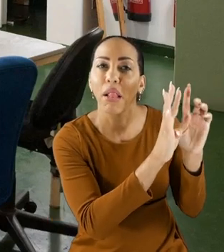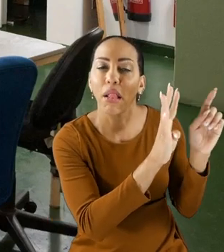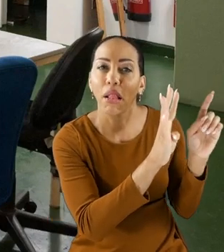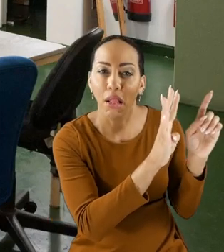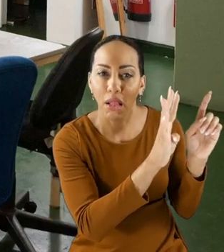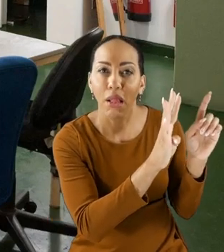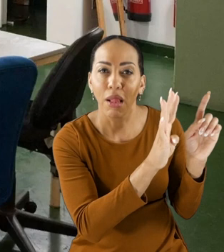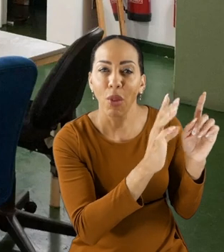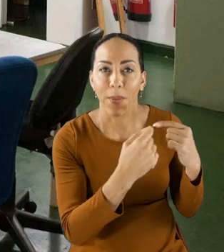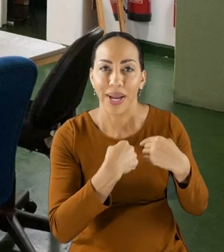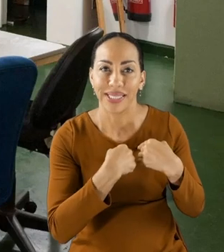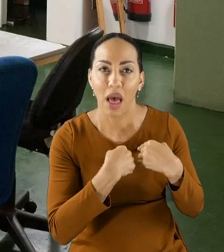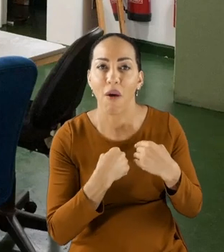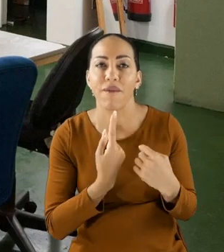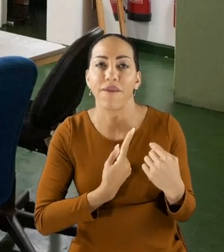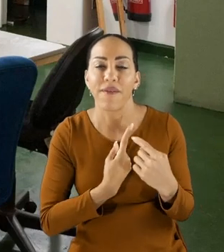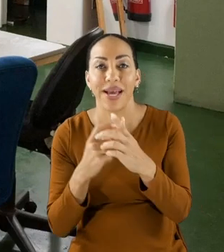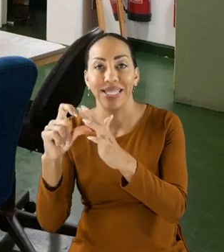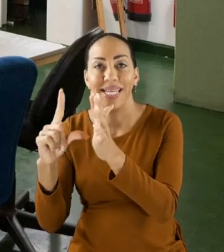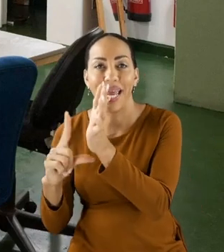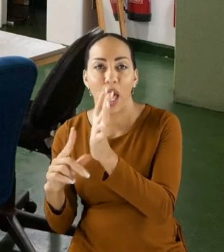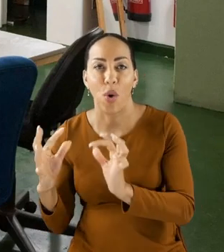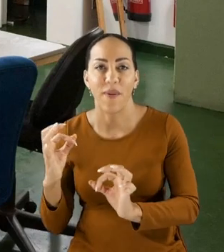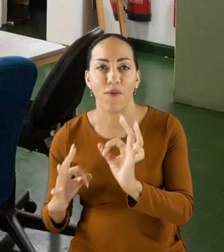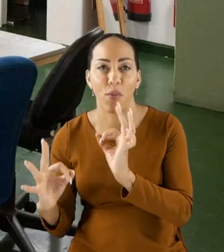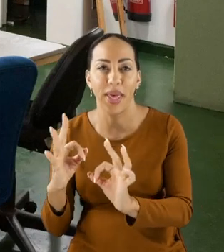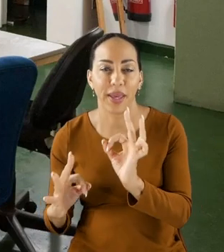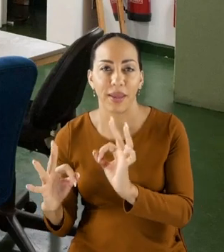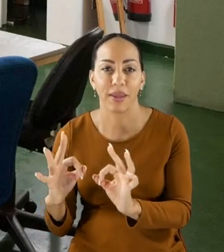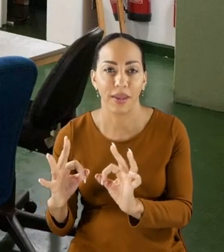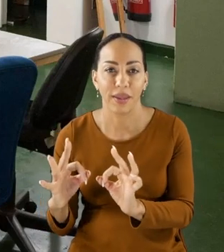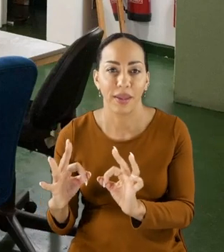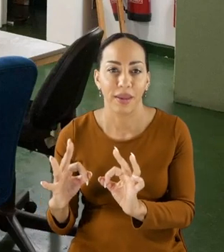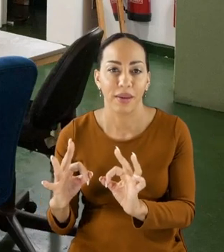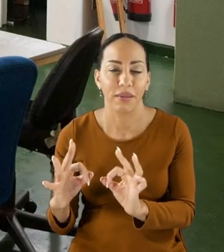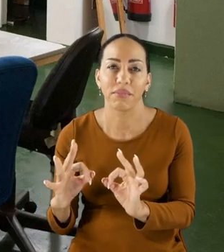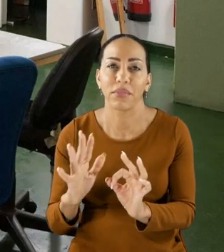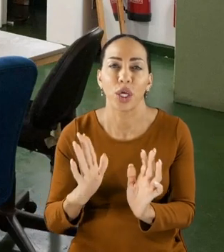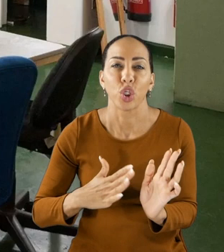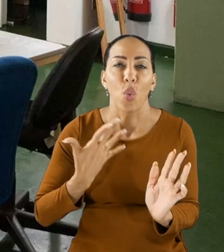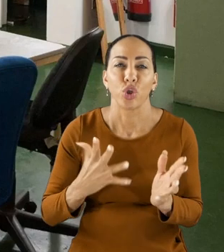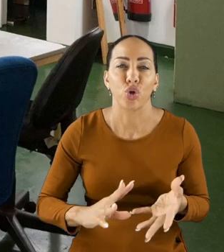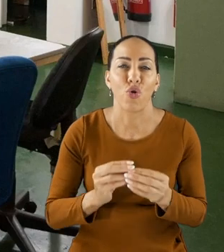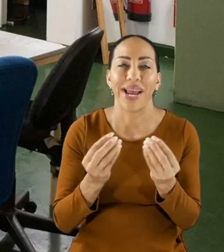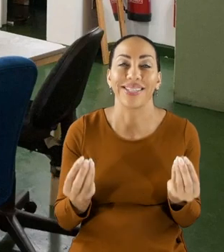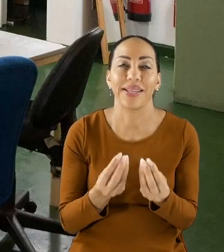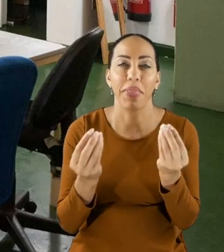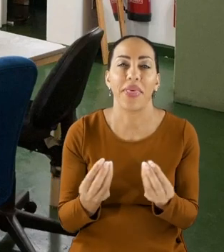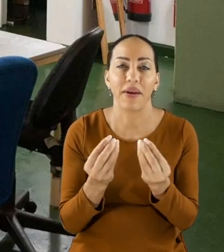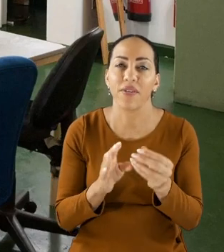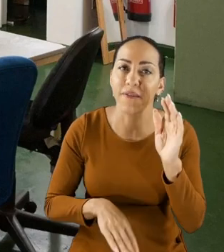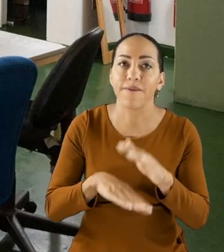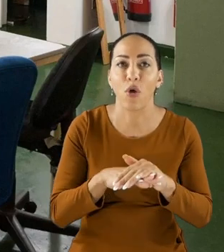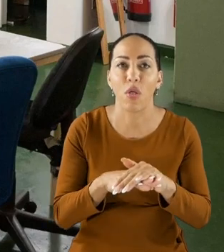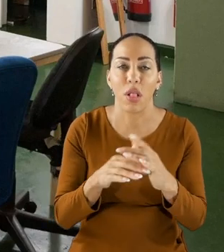Zoom panel scene bit integrated with DL and I performing, whether I want, rather than trying to create something